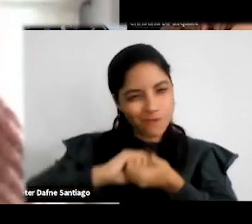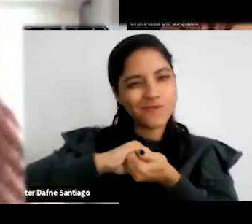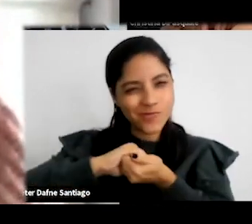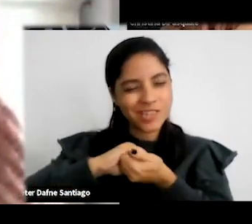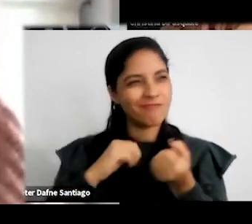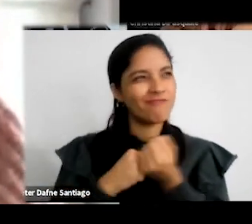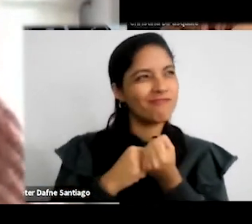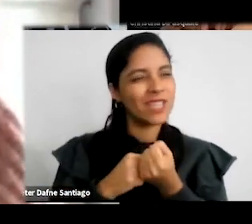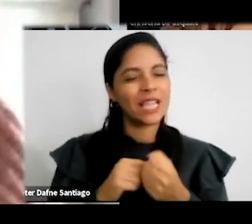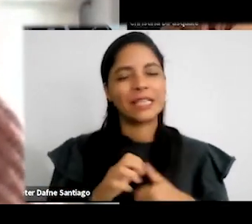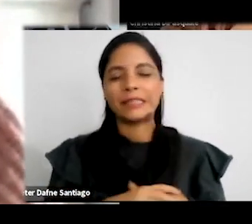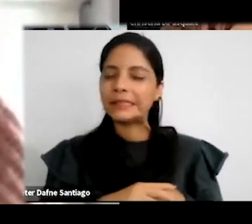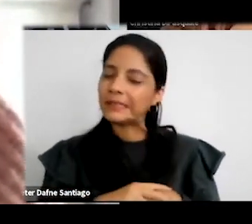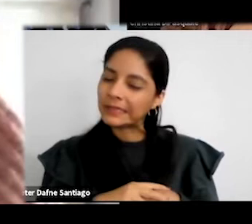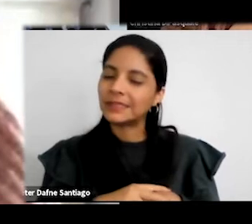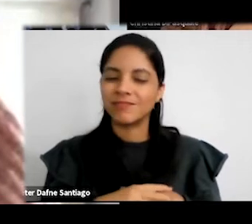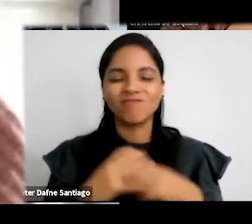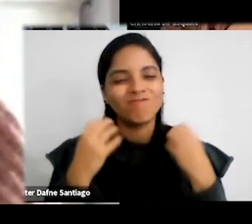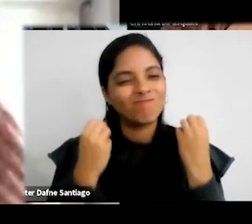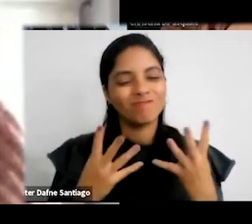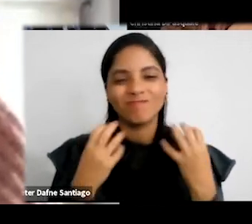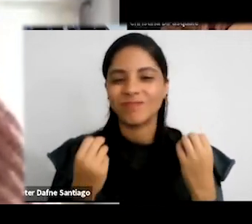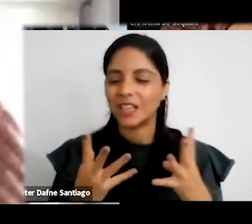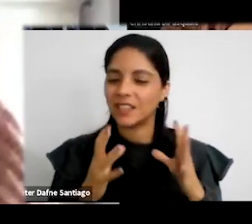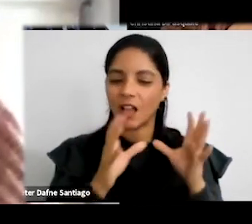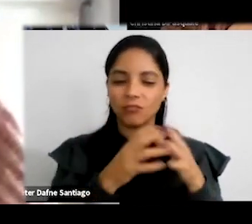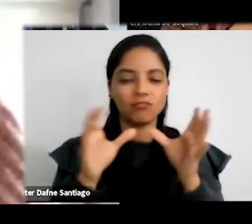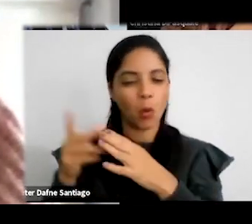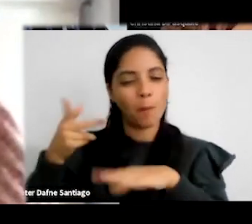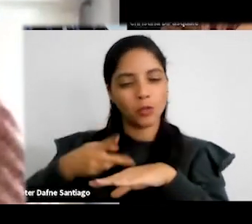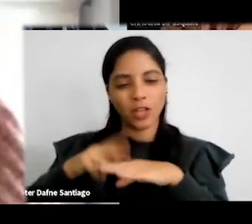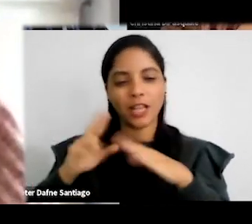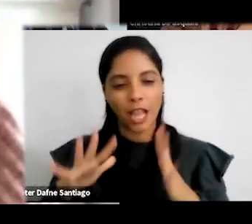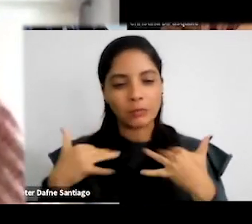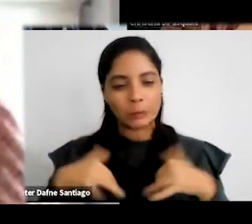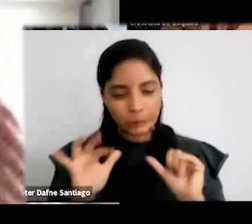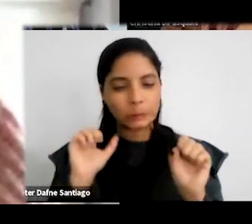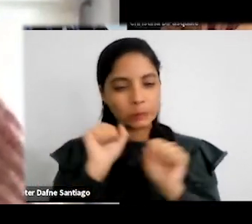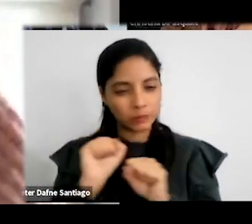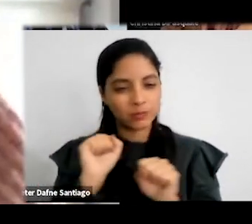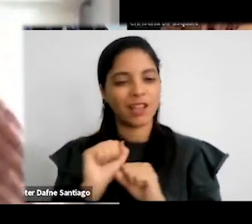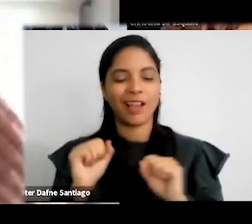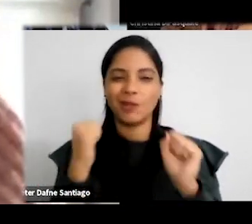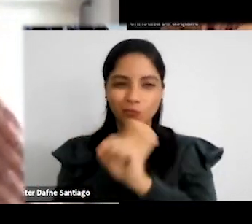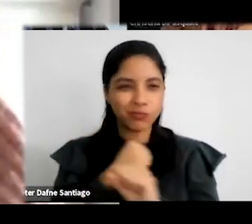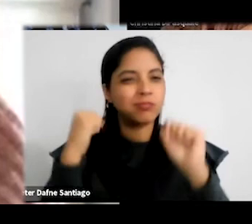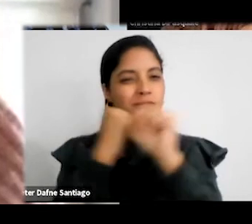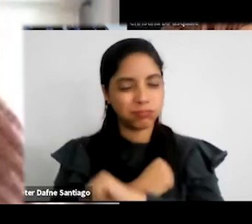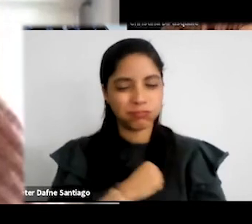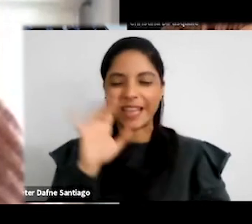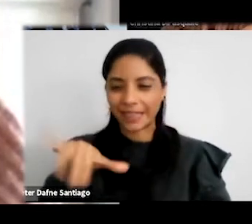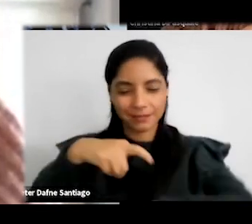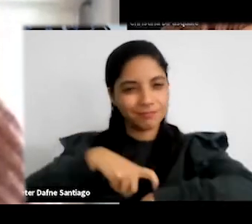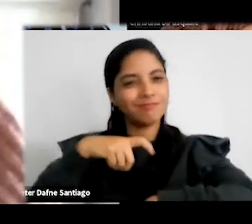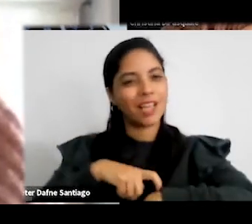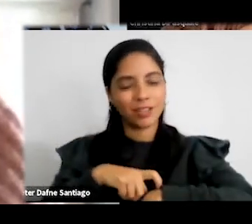just so many Puerto Rican groups who are active in all kinds of activism at the time contributed. They all